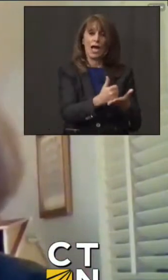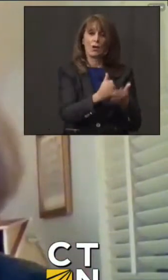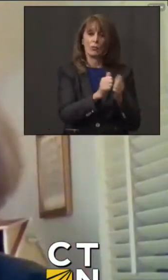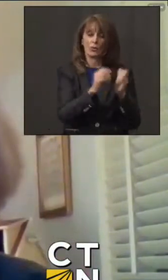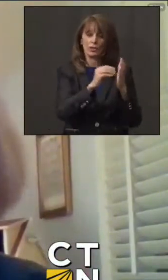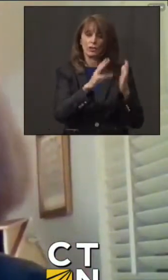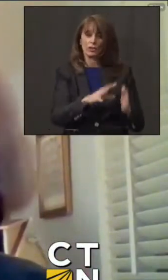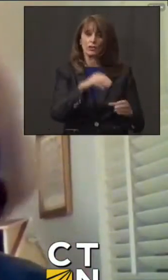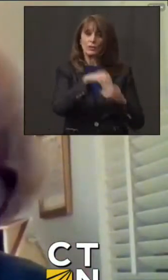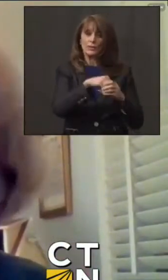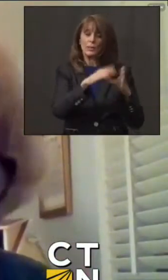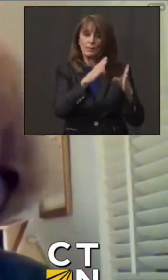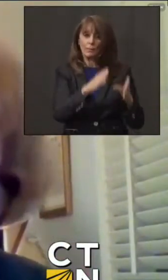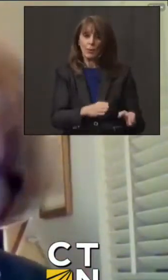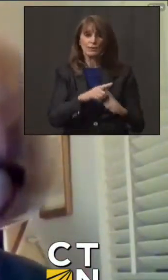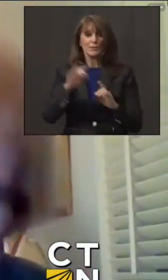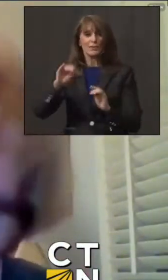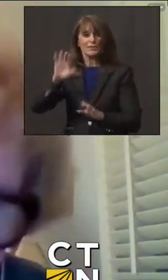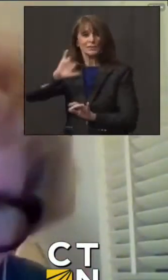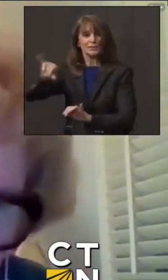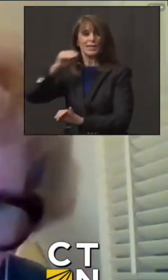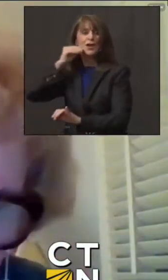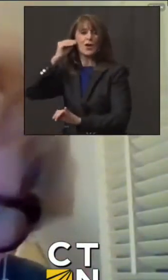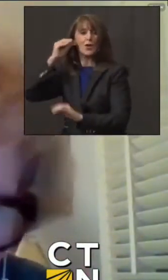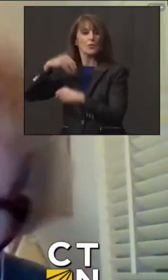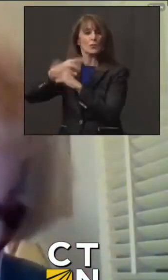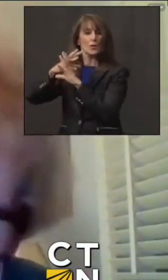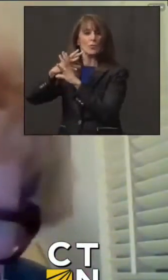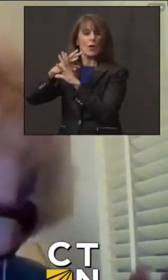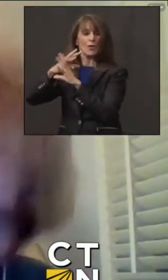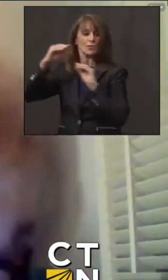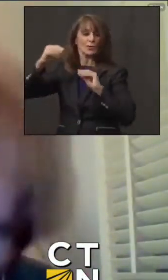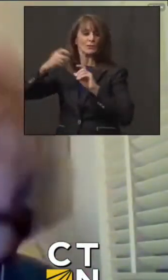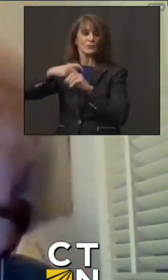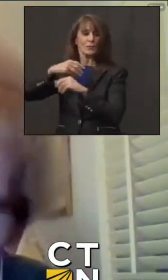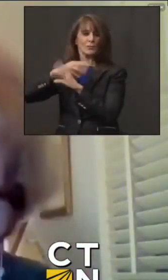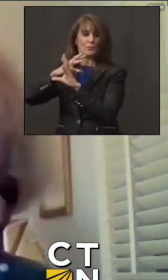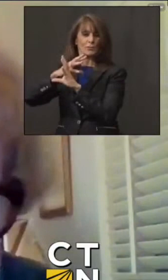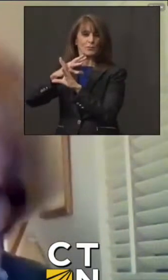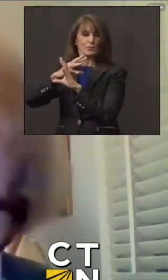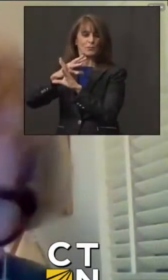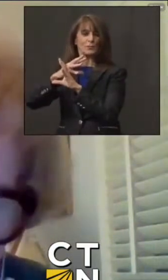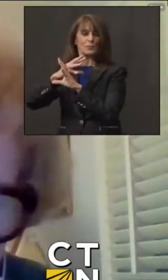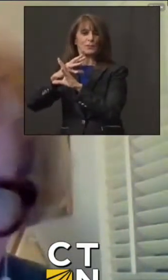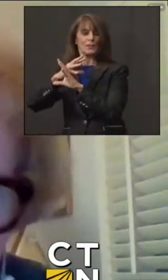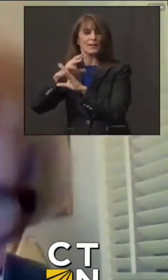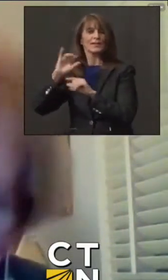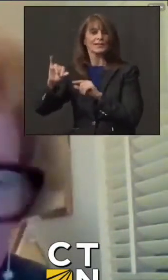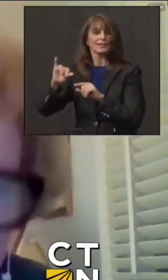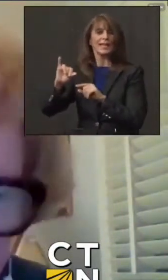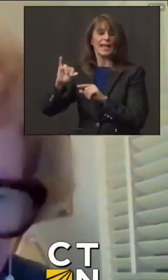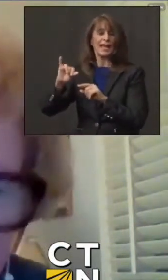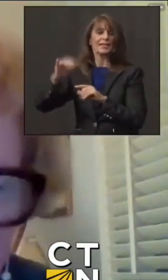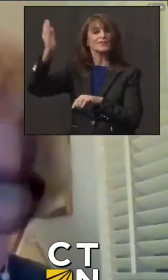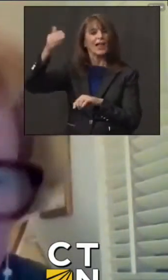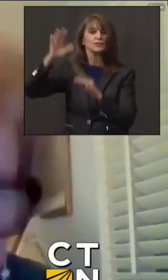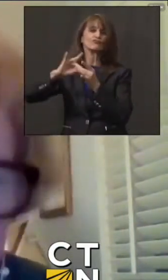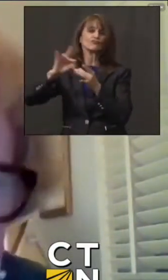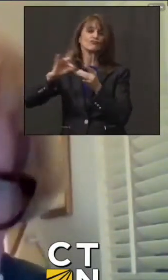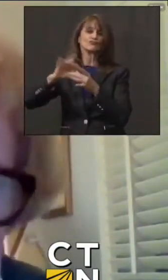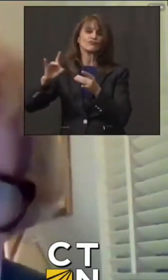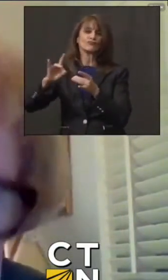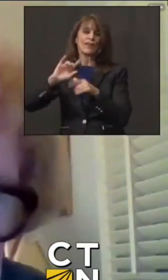students in person. But the teacher of record, so to speak, is delivering the